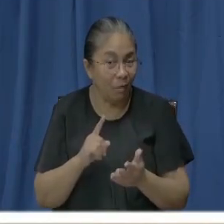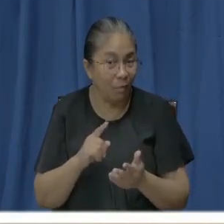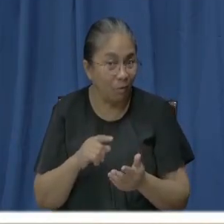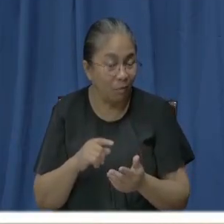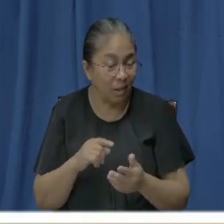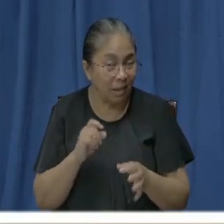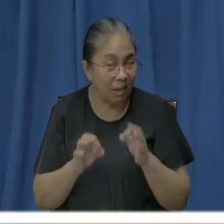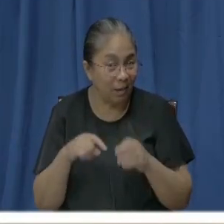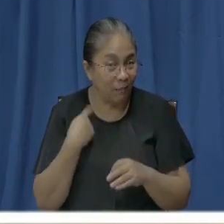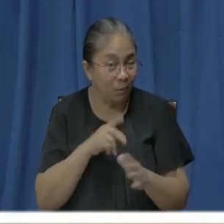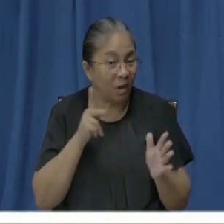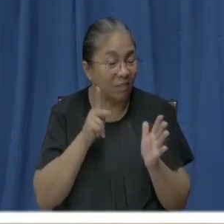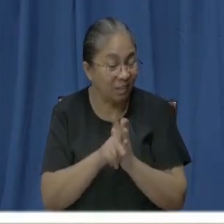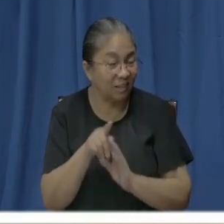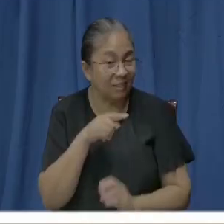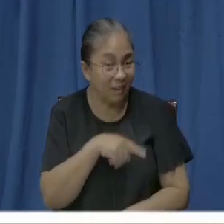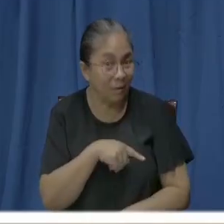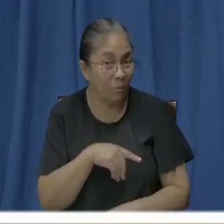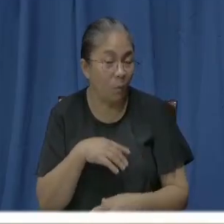after that.